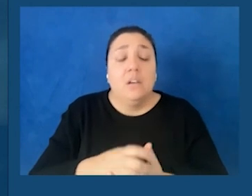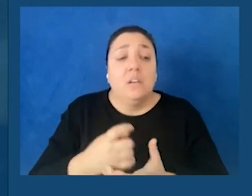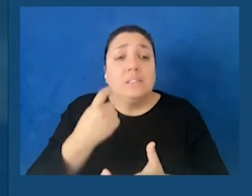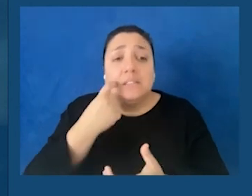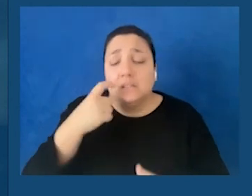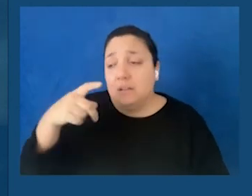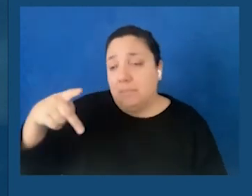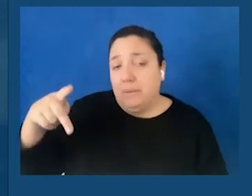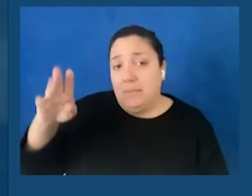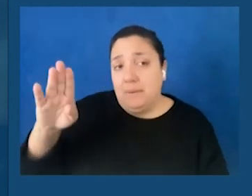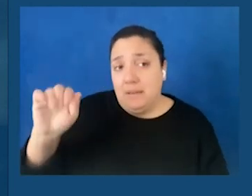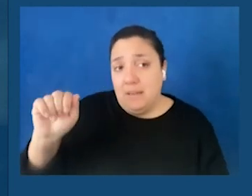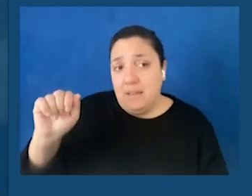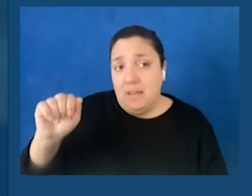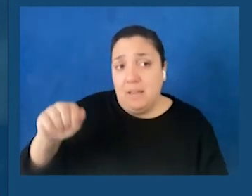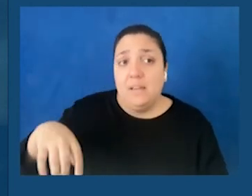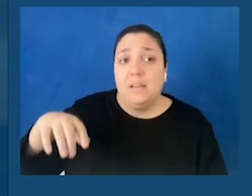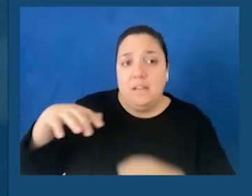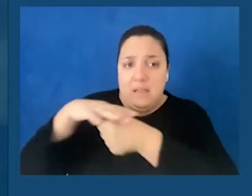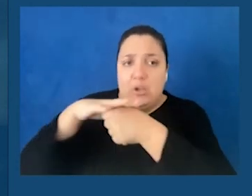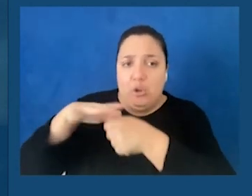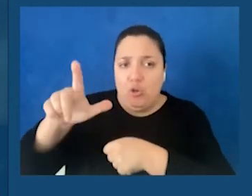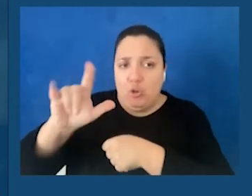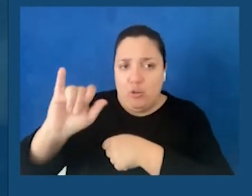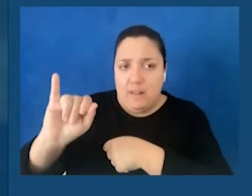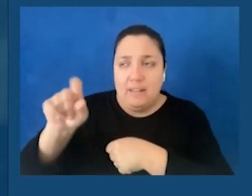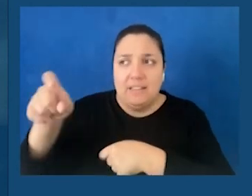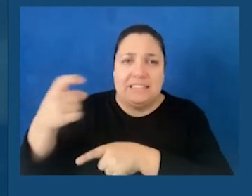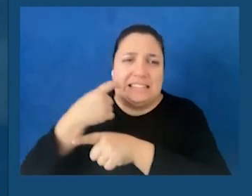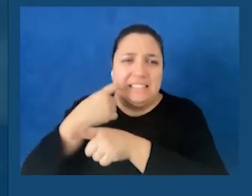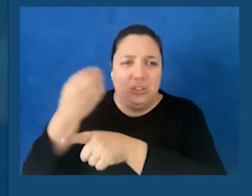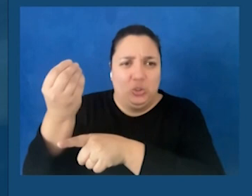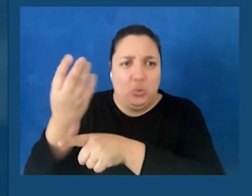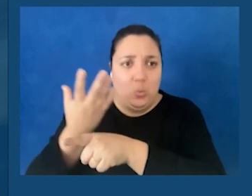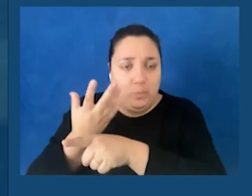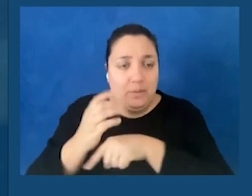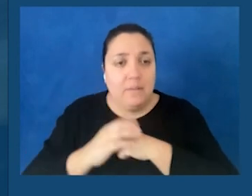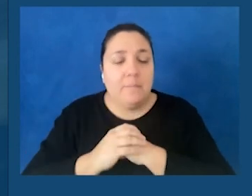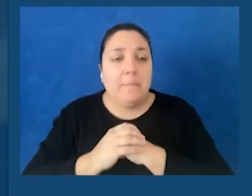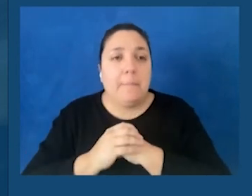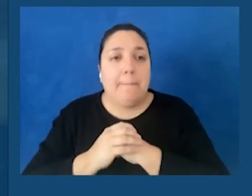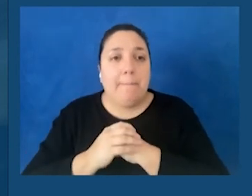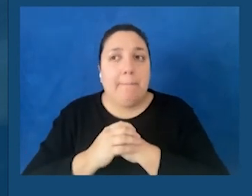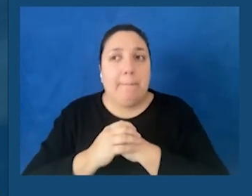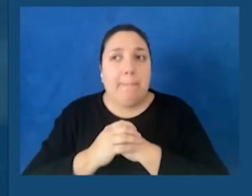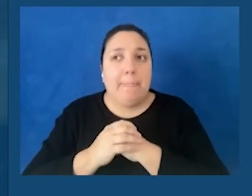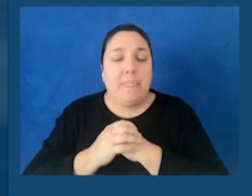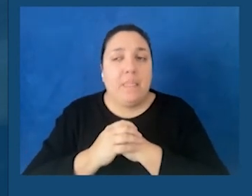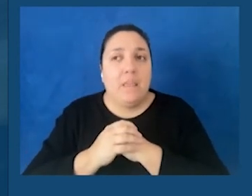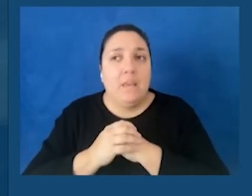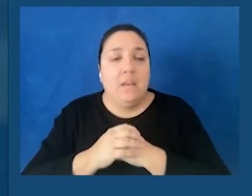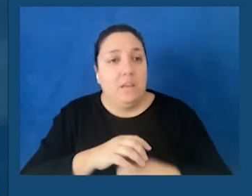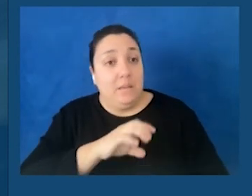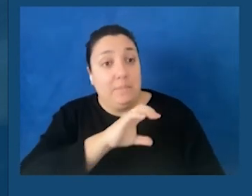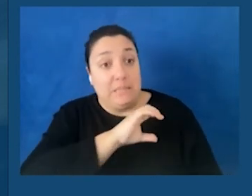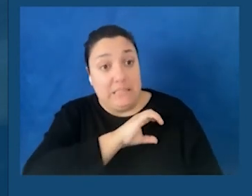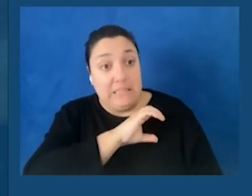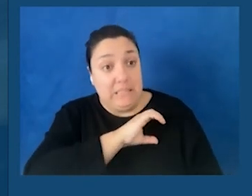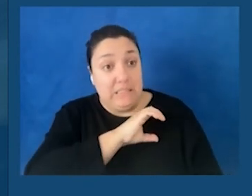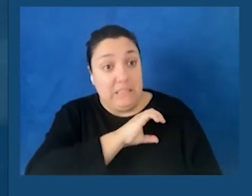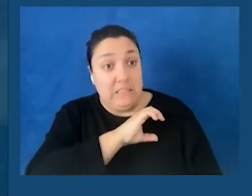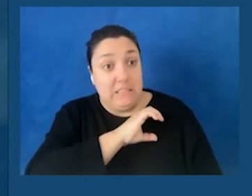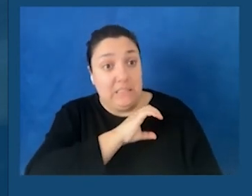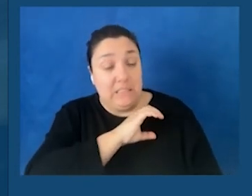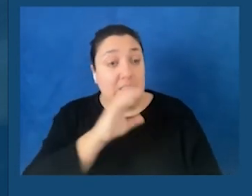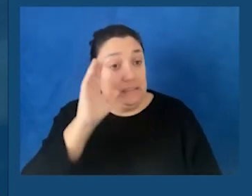Nassau County who brought to my attention the fact that we are losing members of the law enforcement community